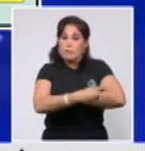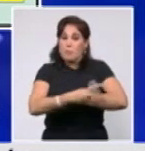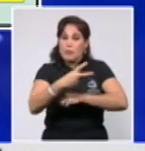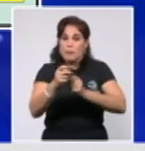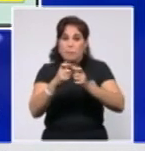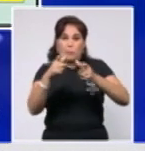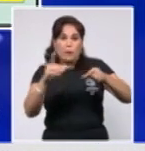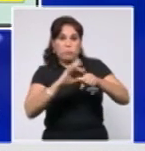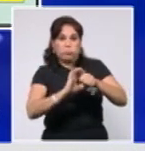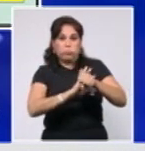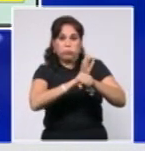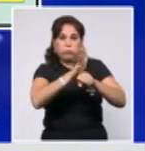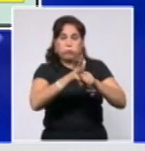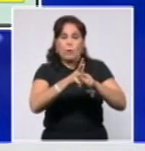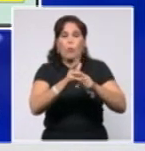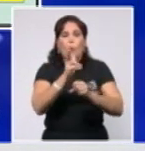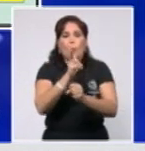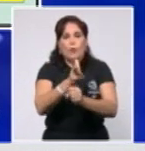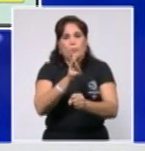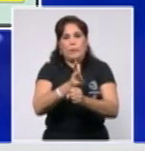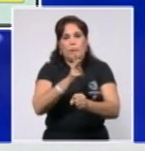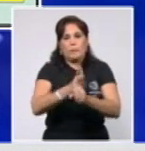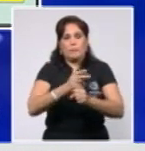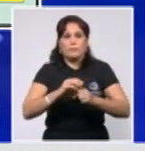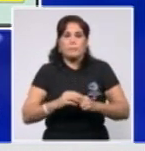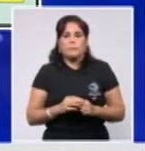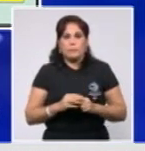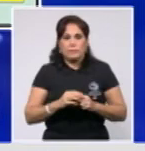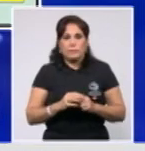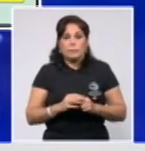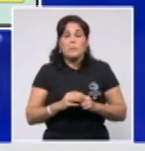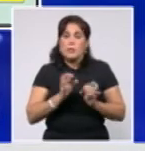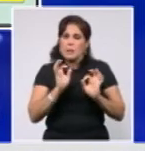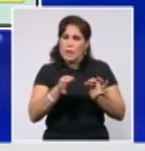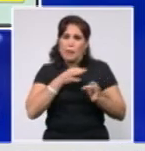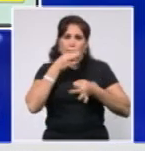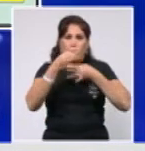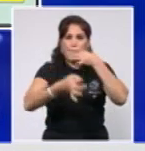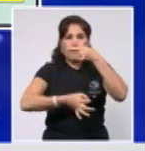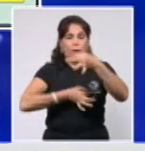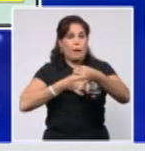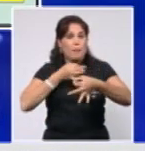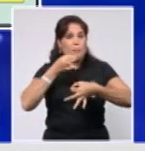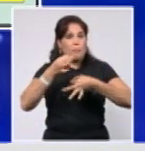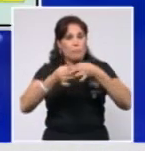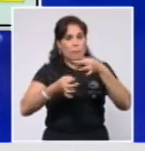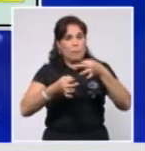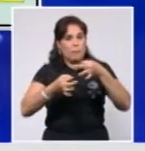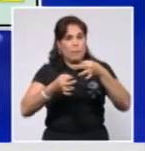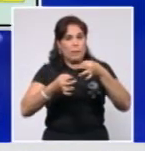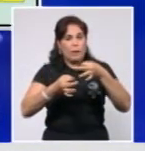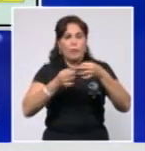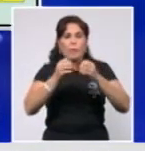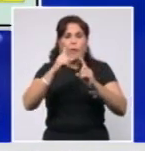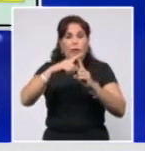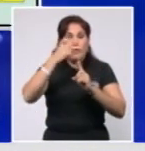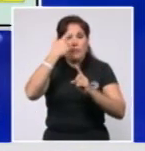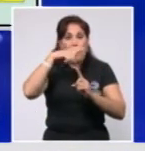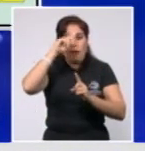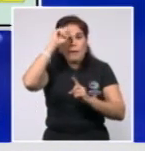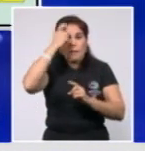highest number of cases in the region. Regarding mortality rates, Mexico has the highest,